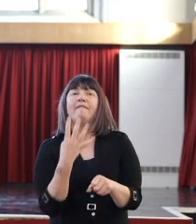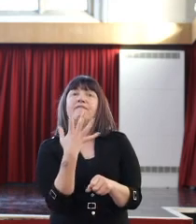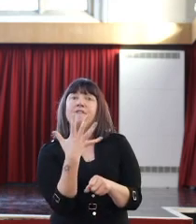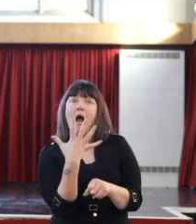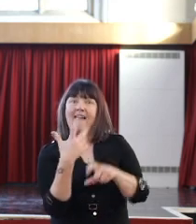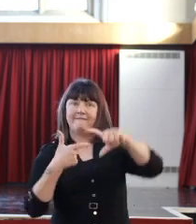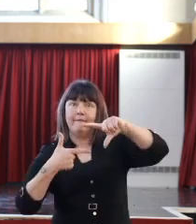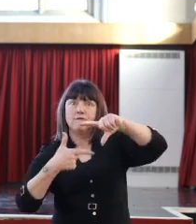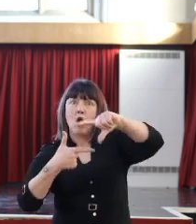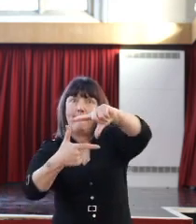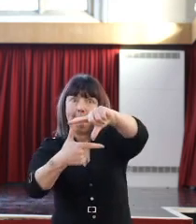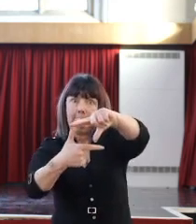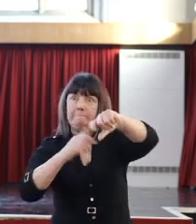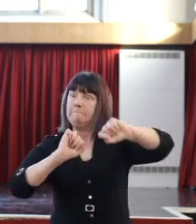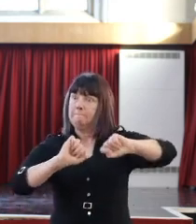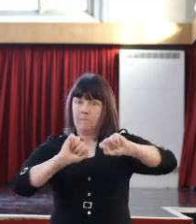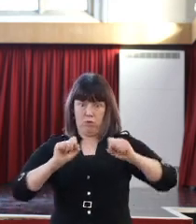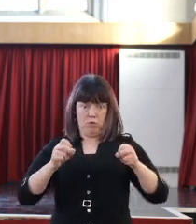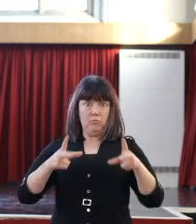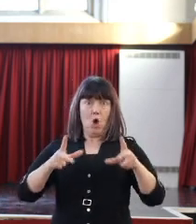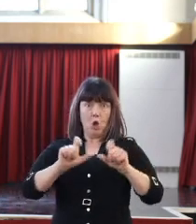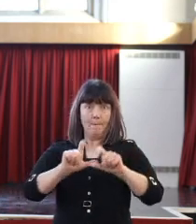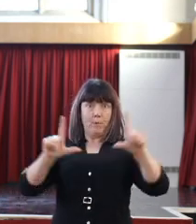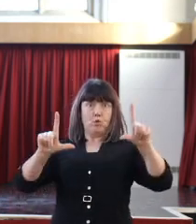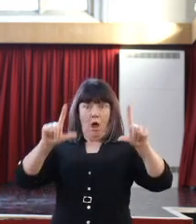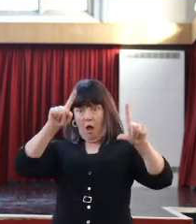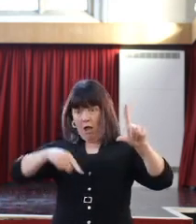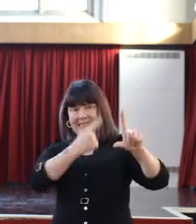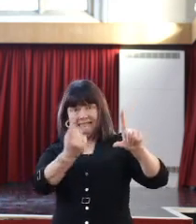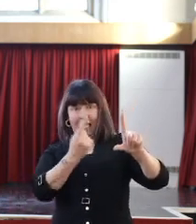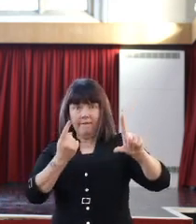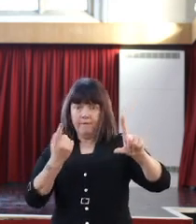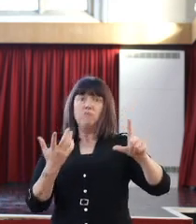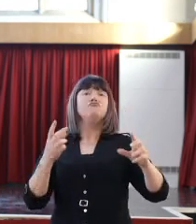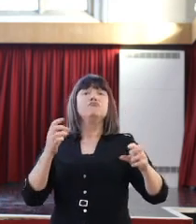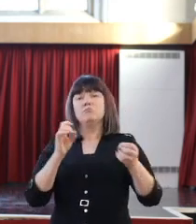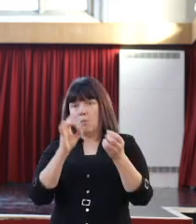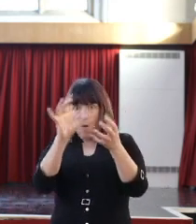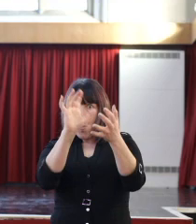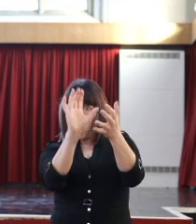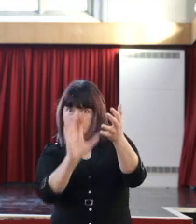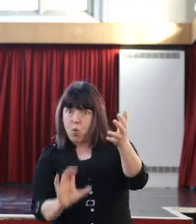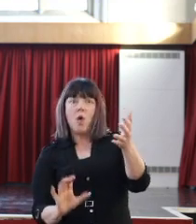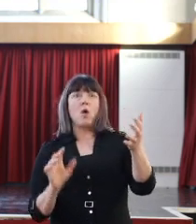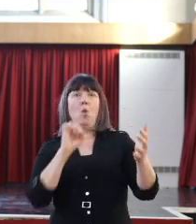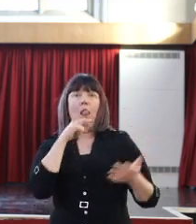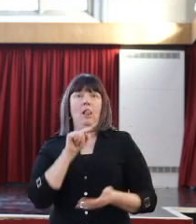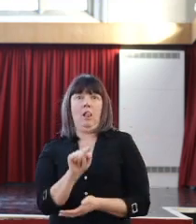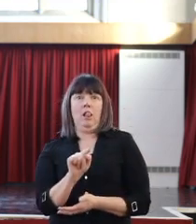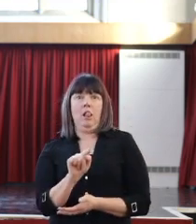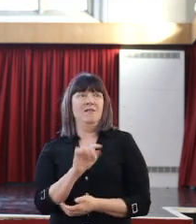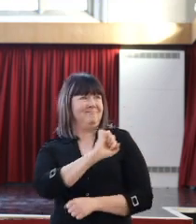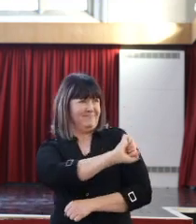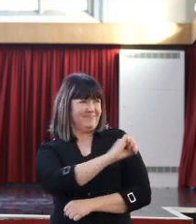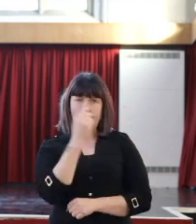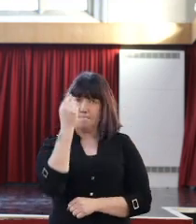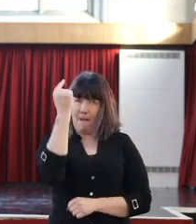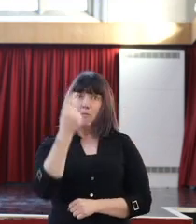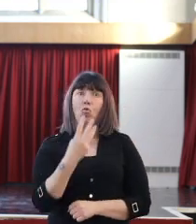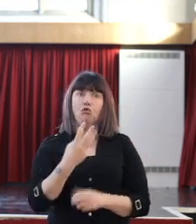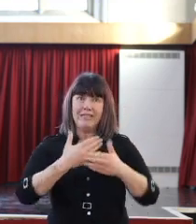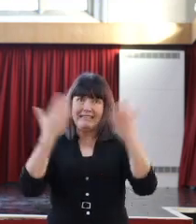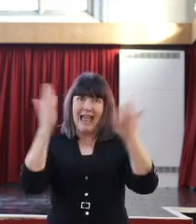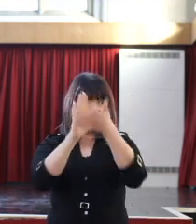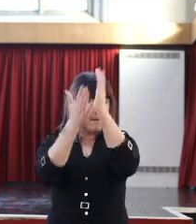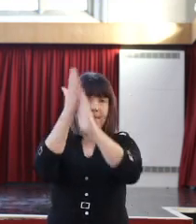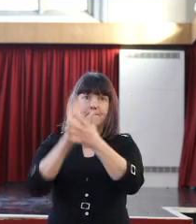fills in the difference. It's super simple, it's built for purpose, and his stepbrother finishes the movie in 3 days without